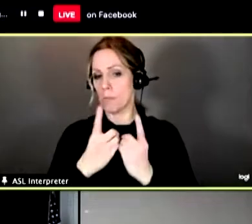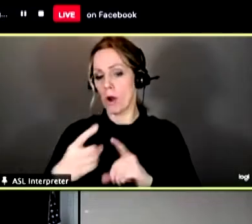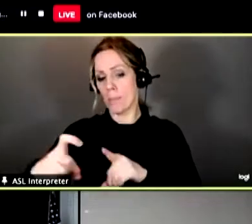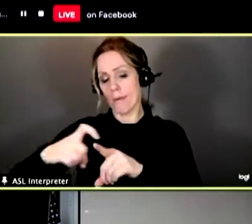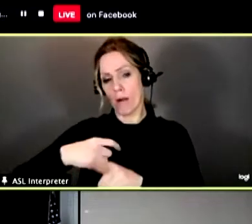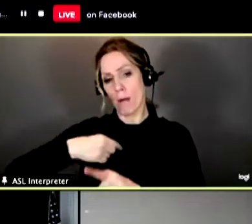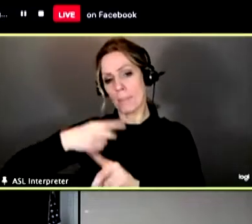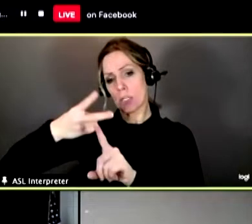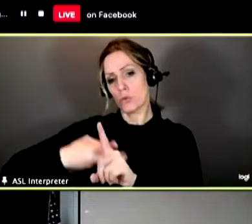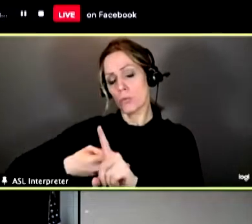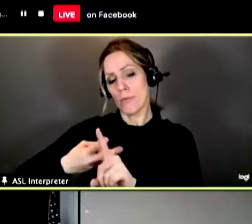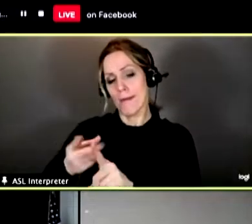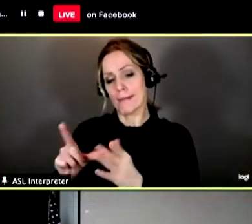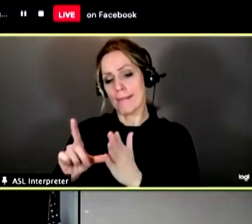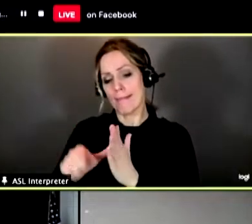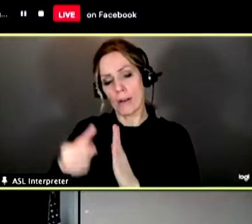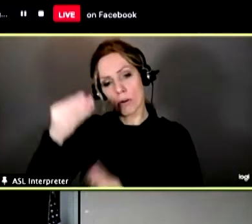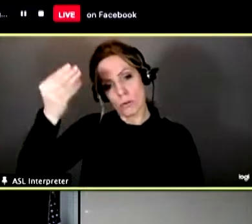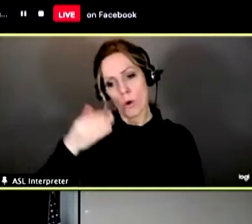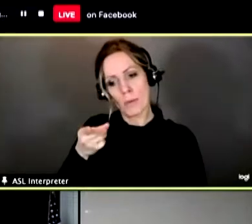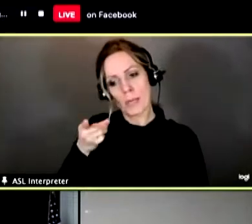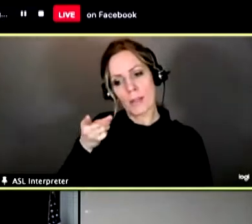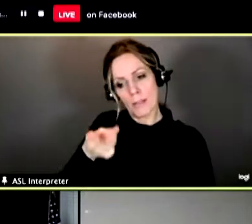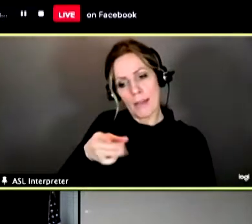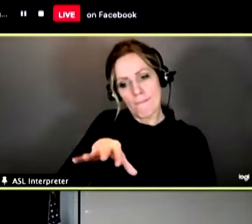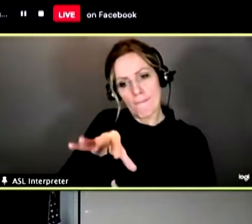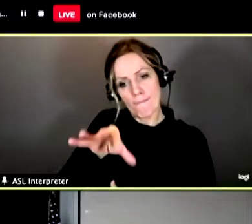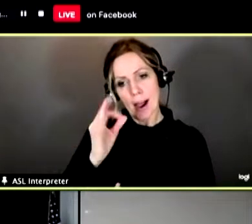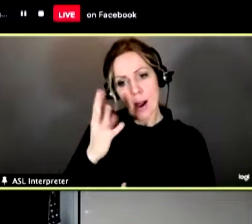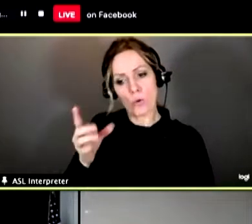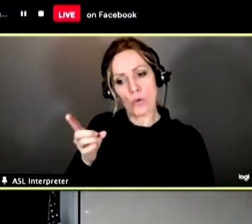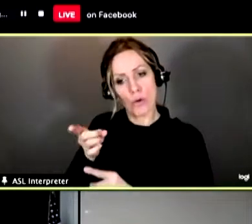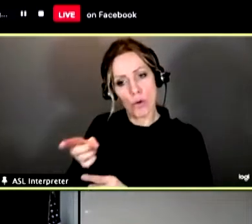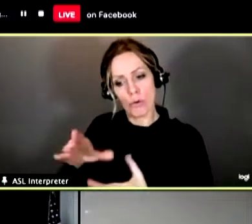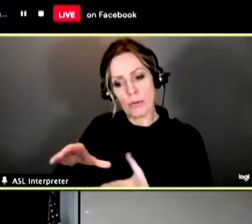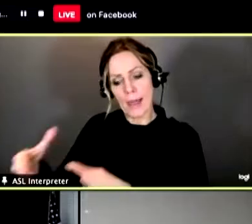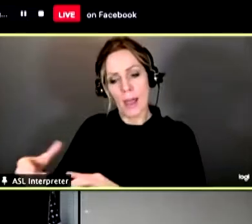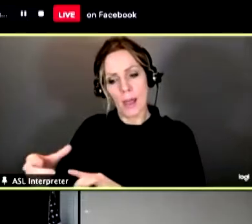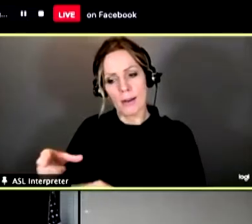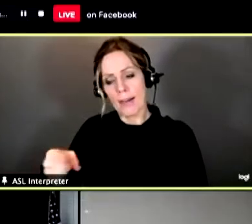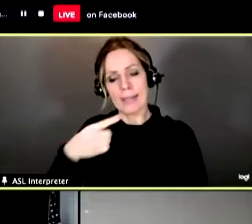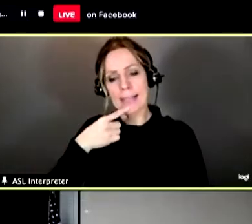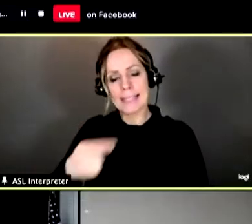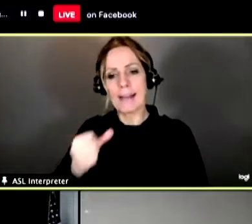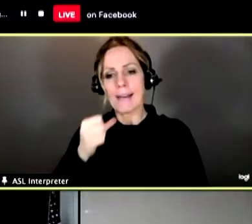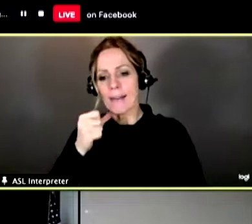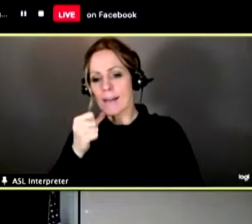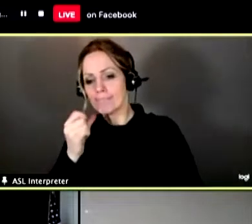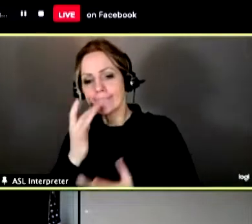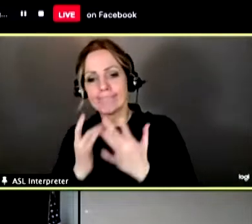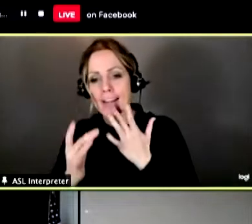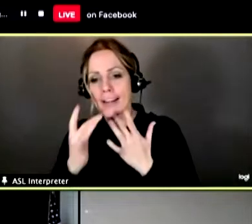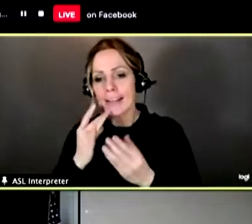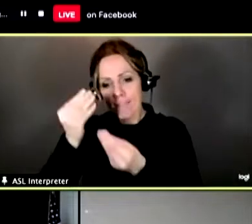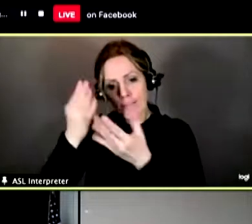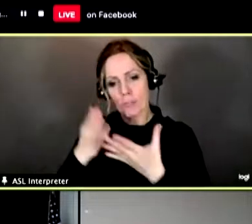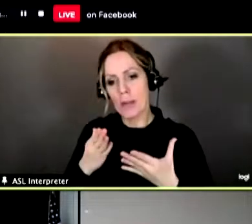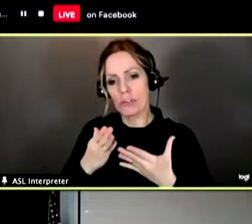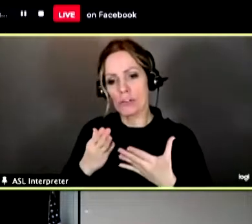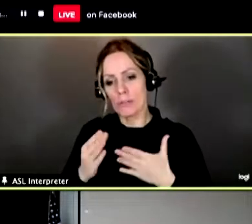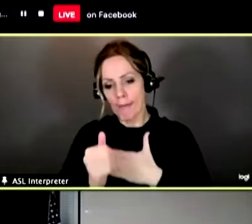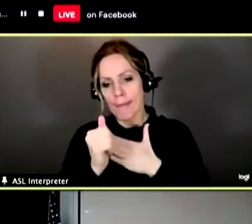deceased and that they didn't have enough leads. But I also gave, when I seen her, I gave